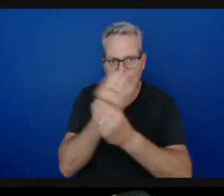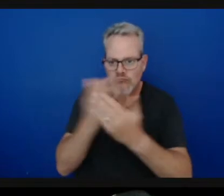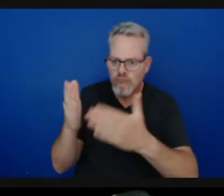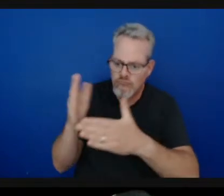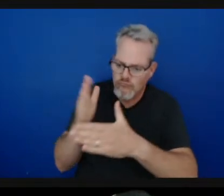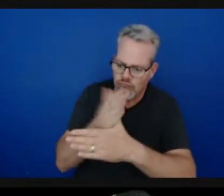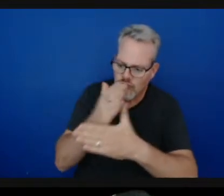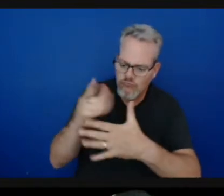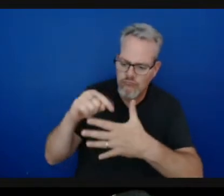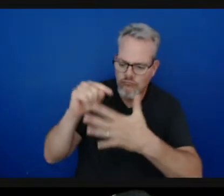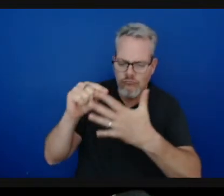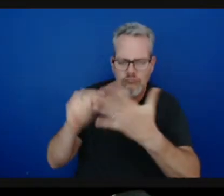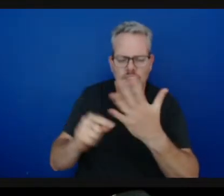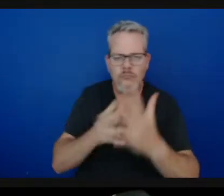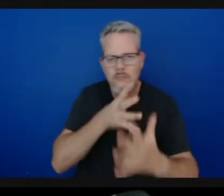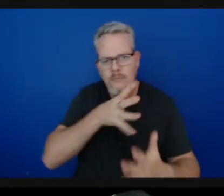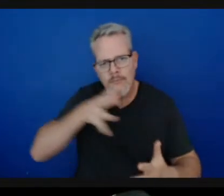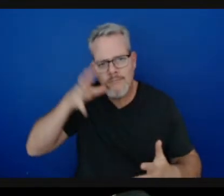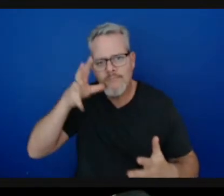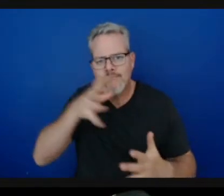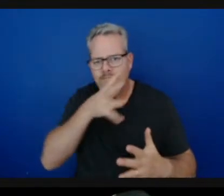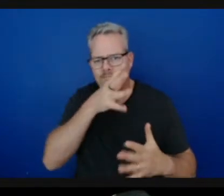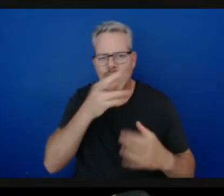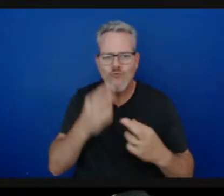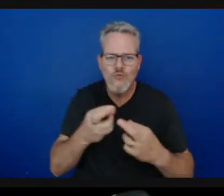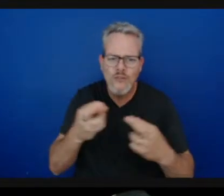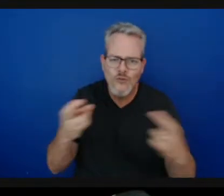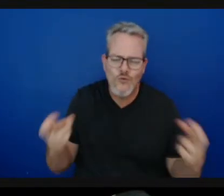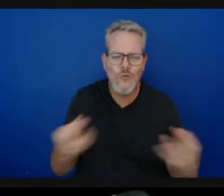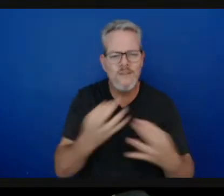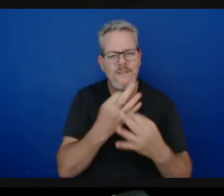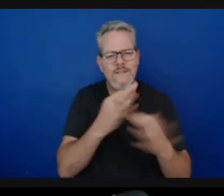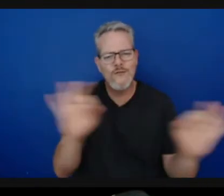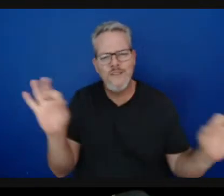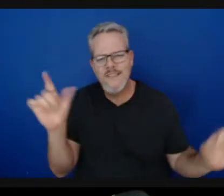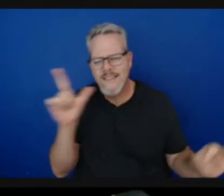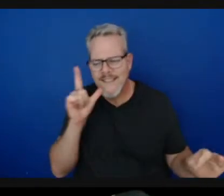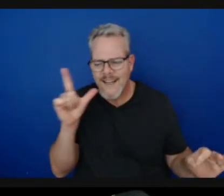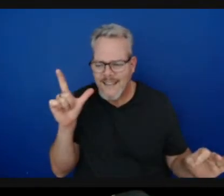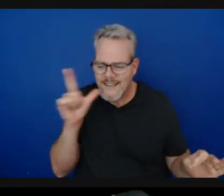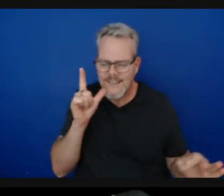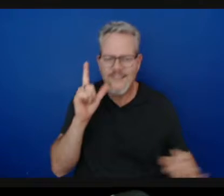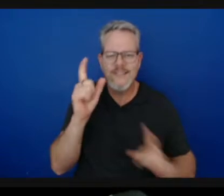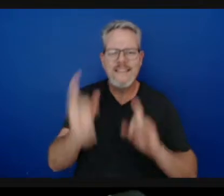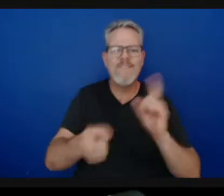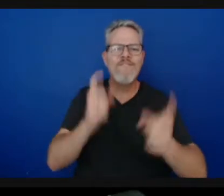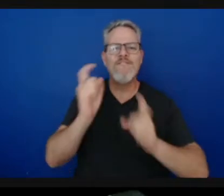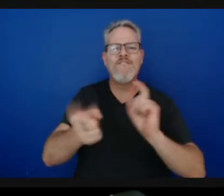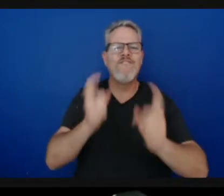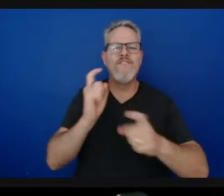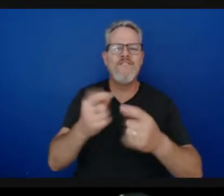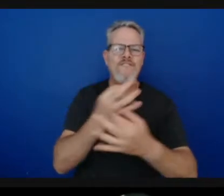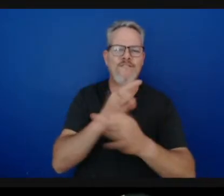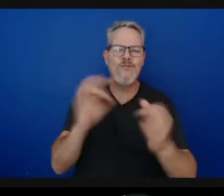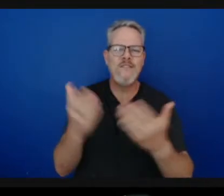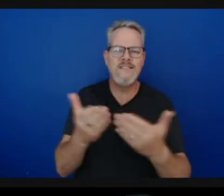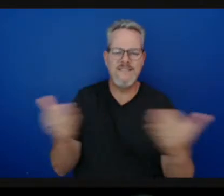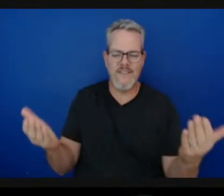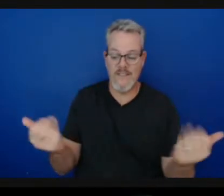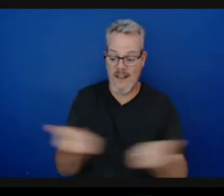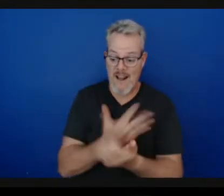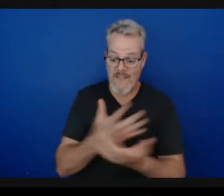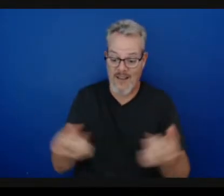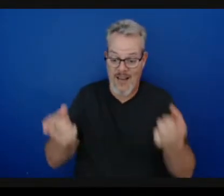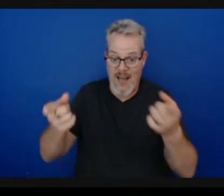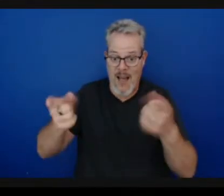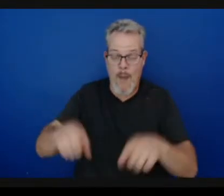agriculture resources, plant giveaways, free lunch and keiki fun. So that's all happening in Pahoa, 10 to 2